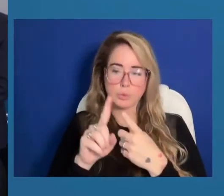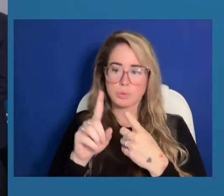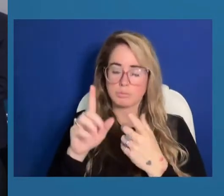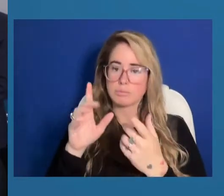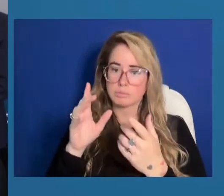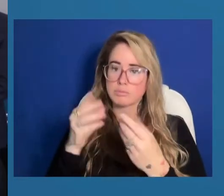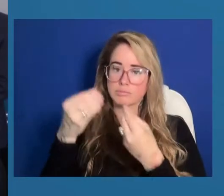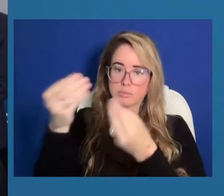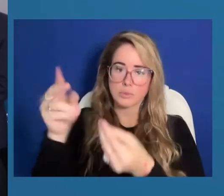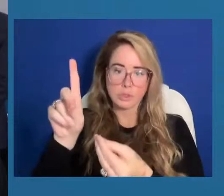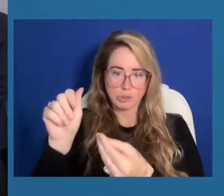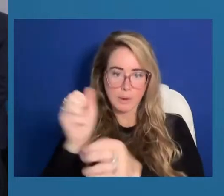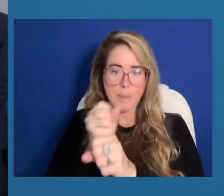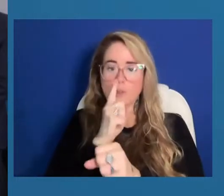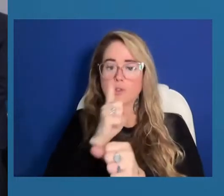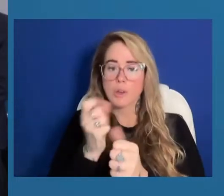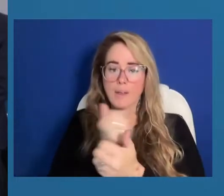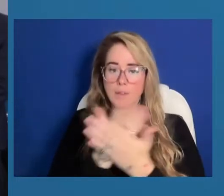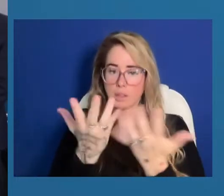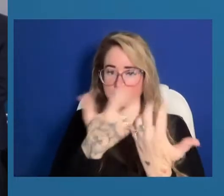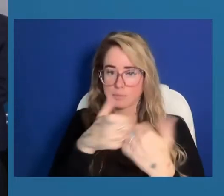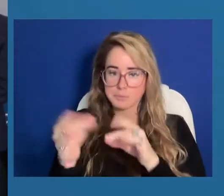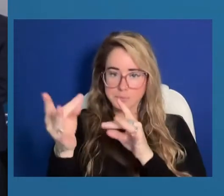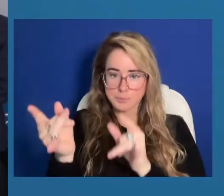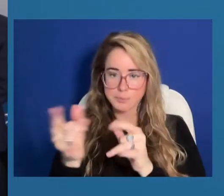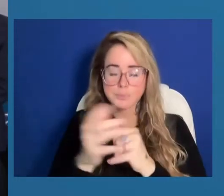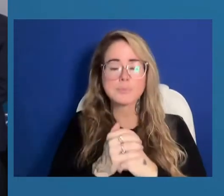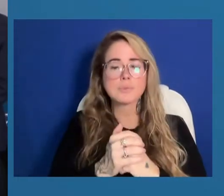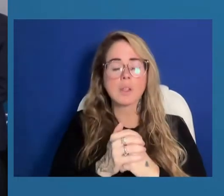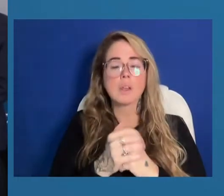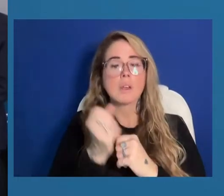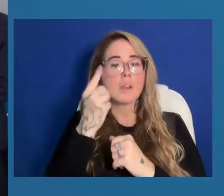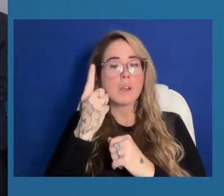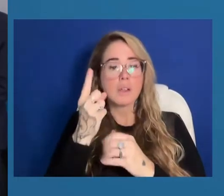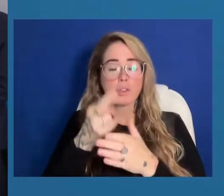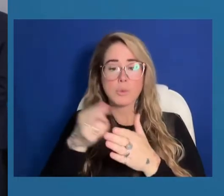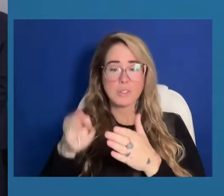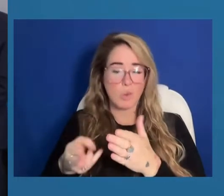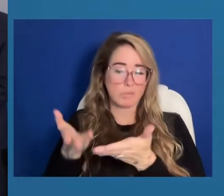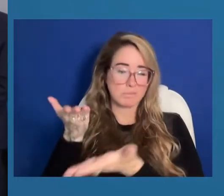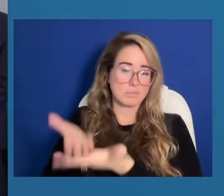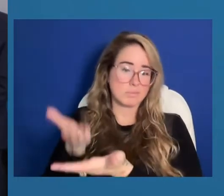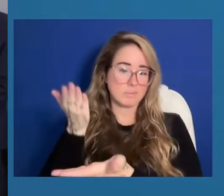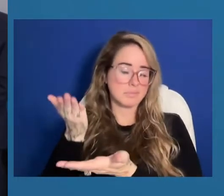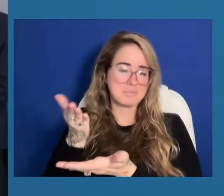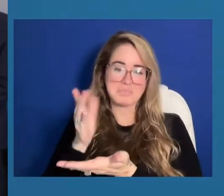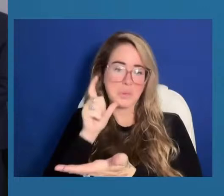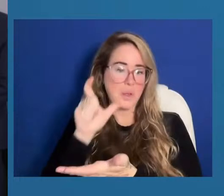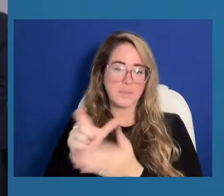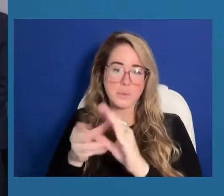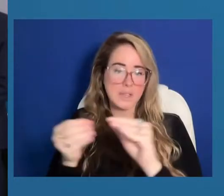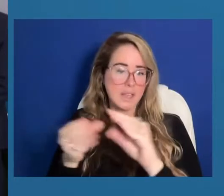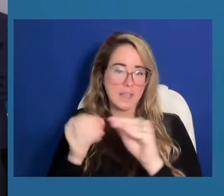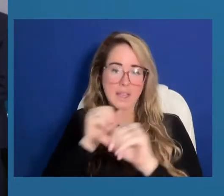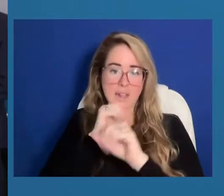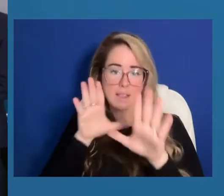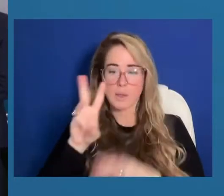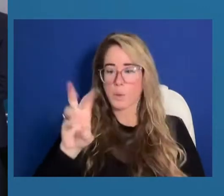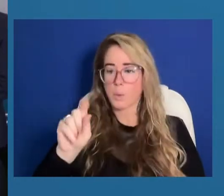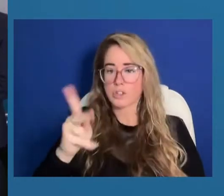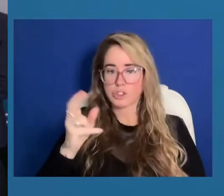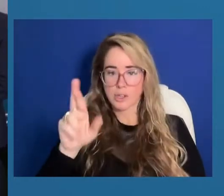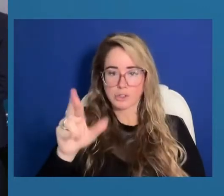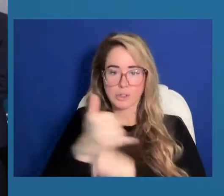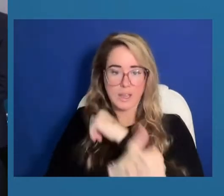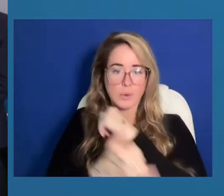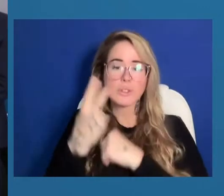sure that those things are moving forward. The results speak for themselves. Westchester County has seen an 18%